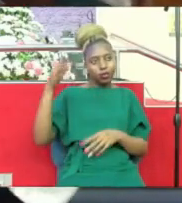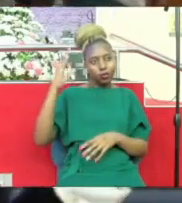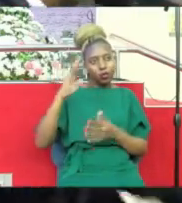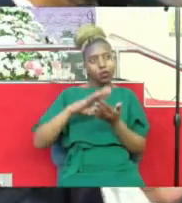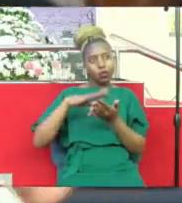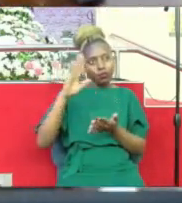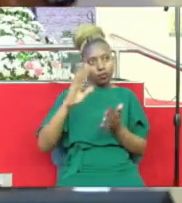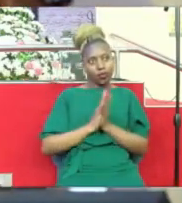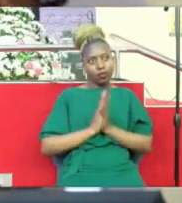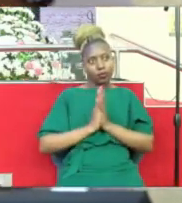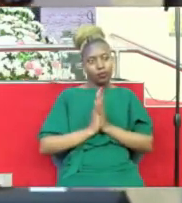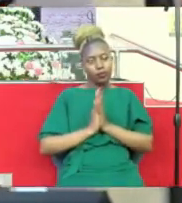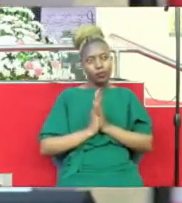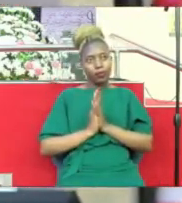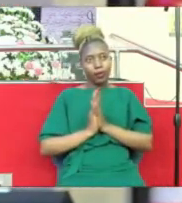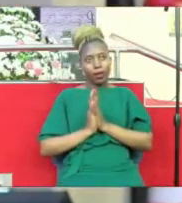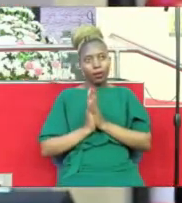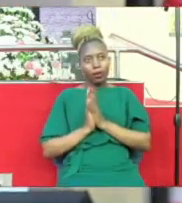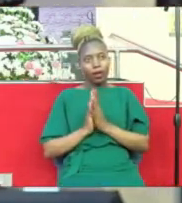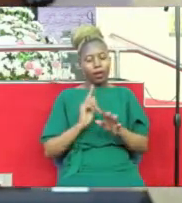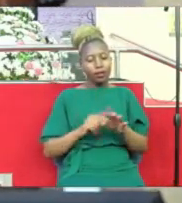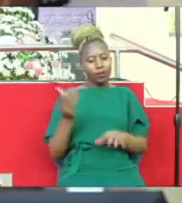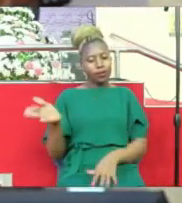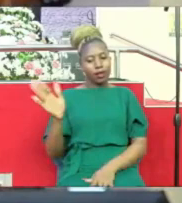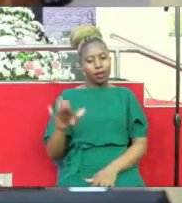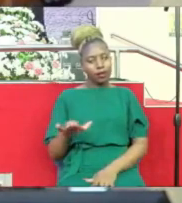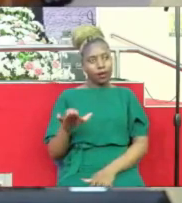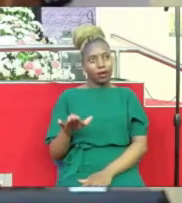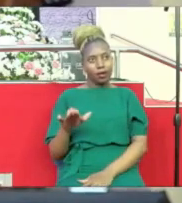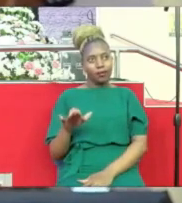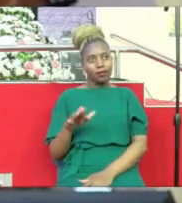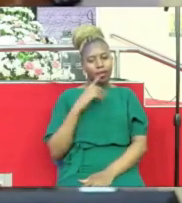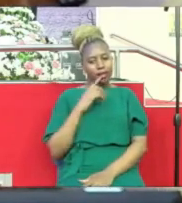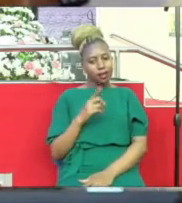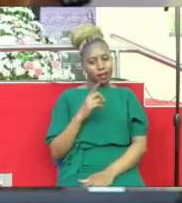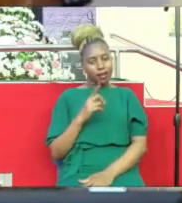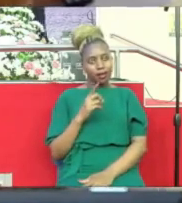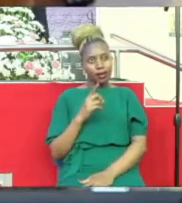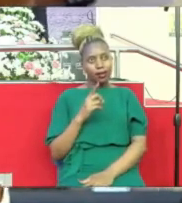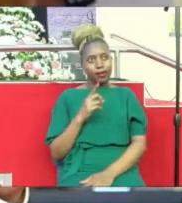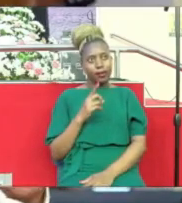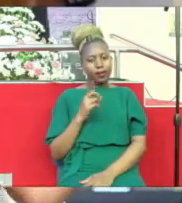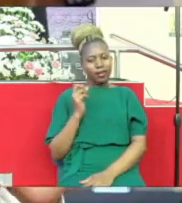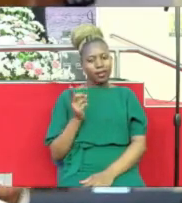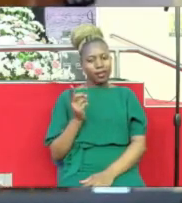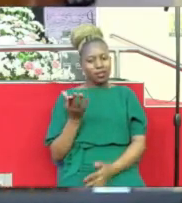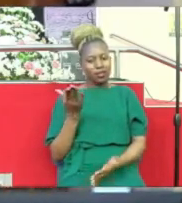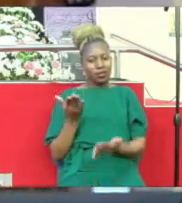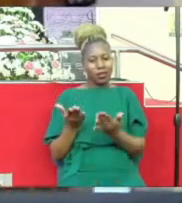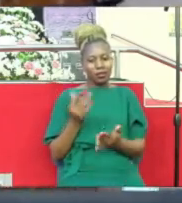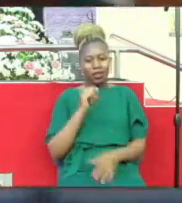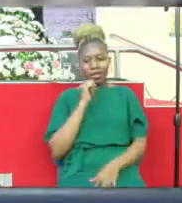And when they came back again, they said, well, he might not be normal in his head.